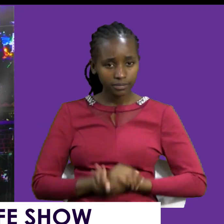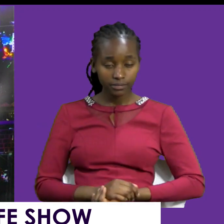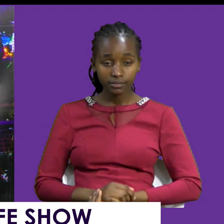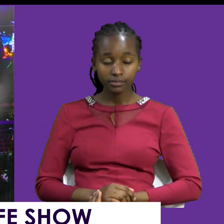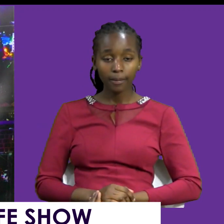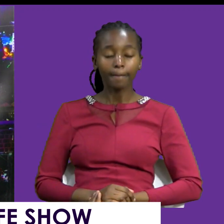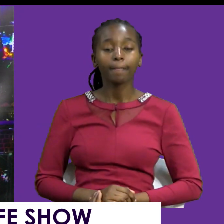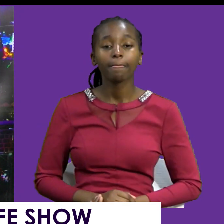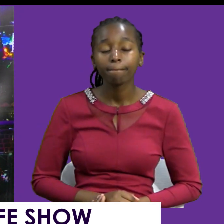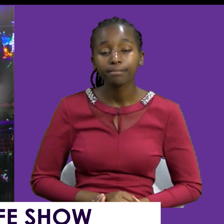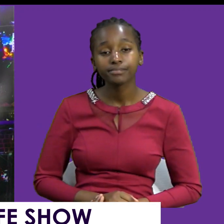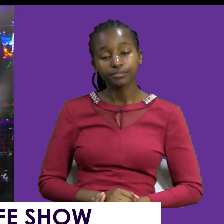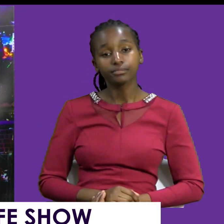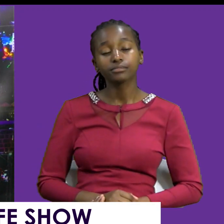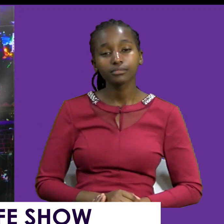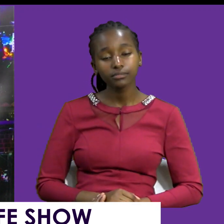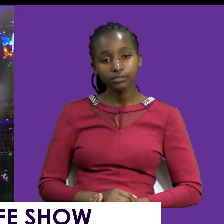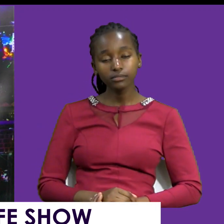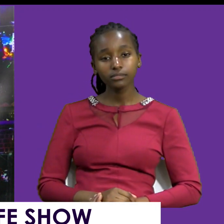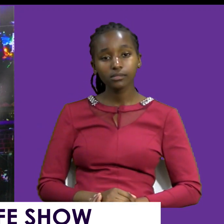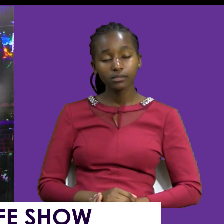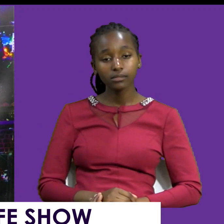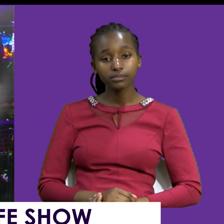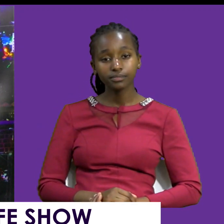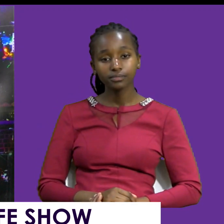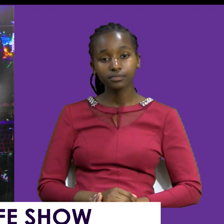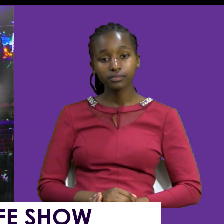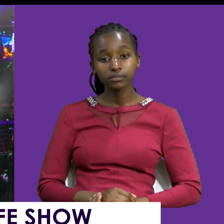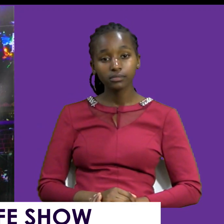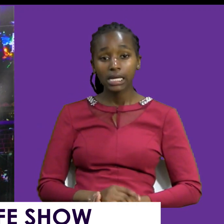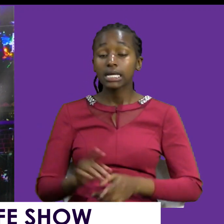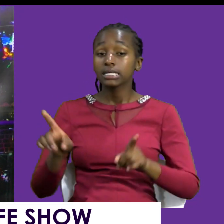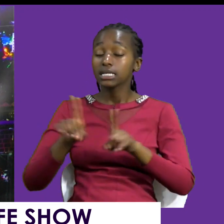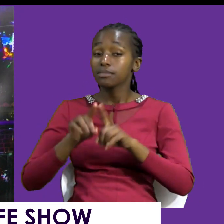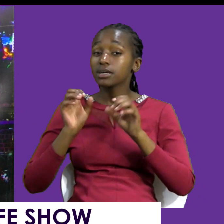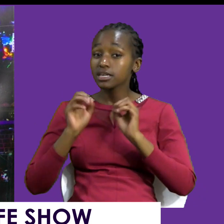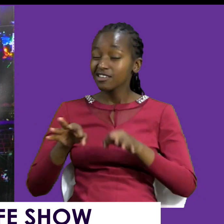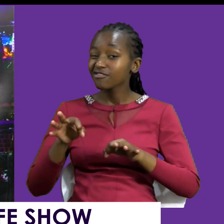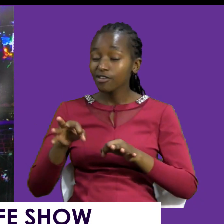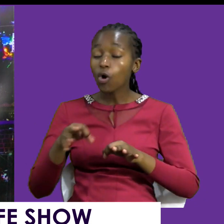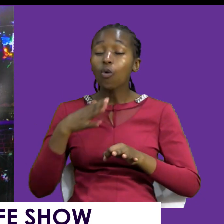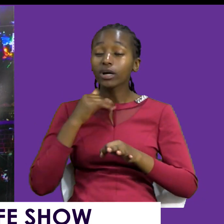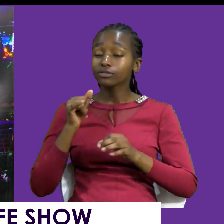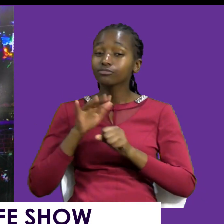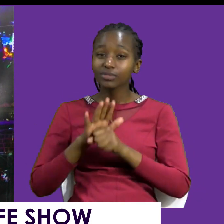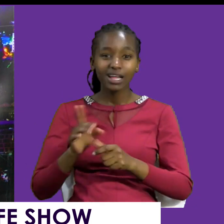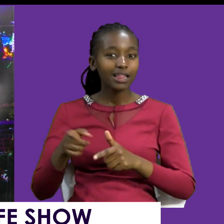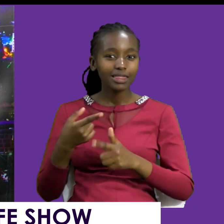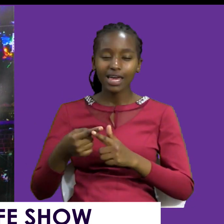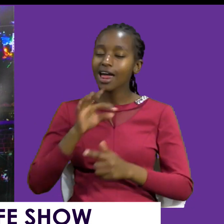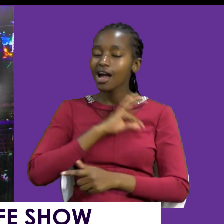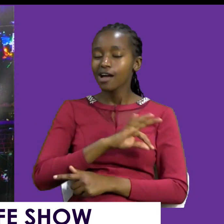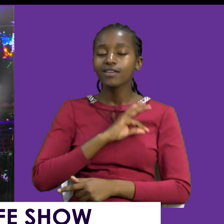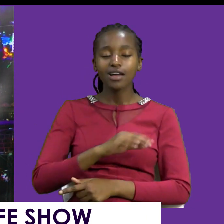often than not, these are people who are at an advantage about us. For example, a spouse,